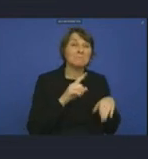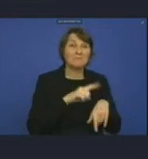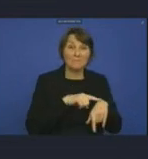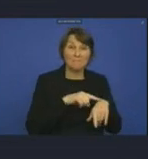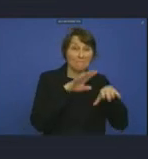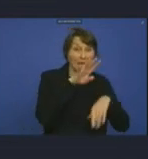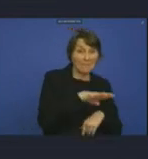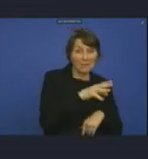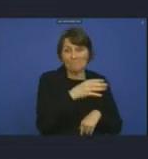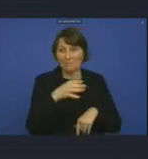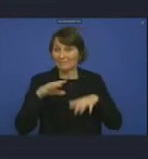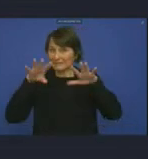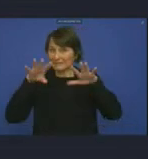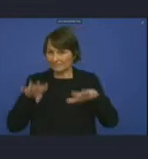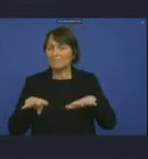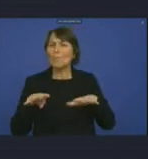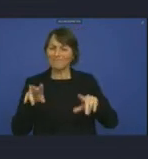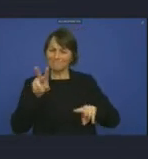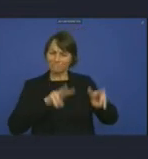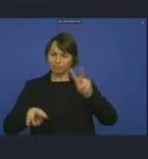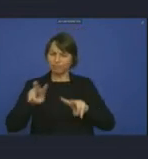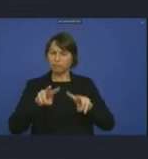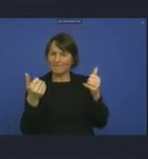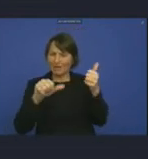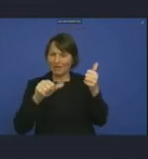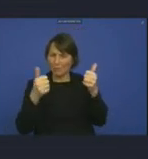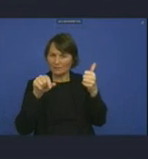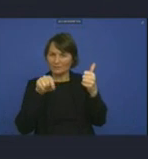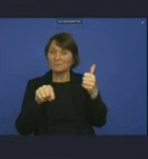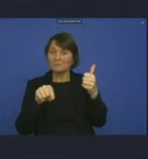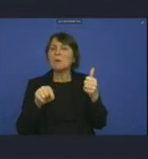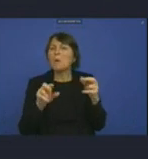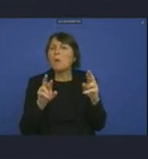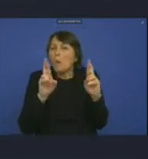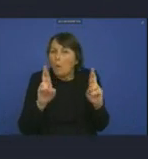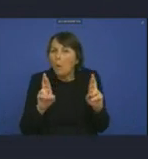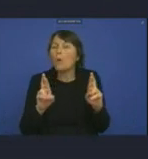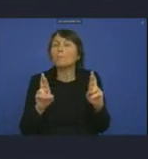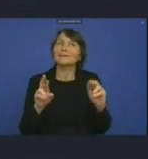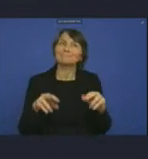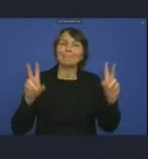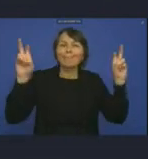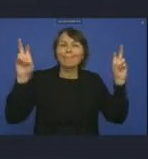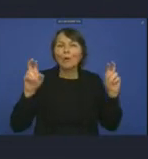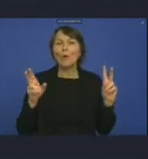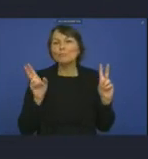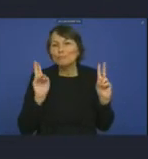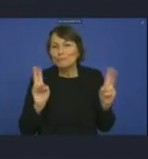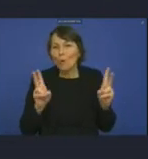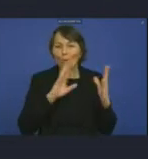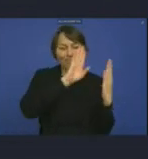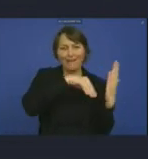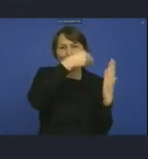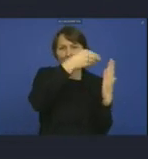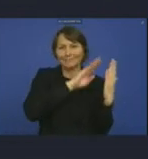September, and we hope to come back to a normal calendar and be able to give you the results and